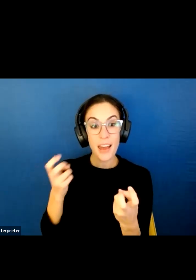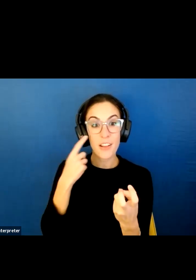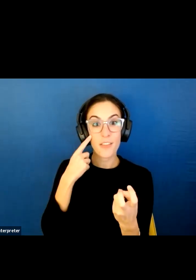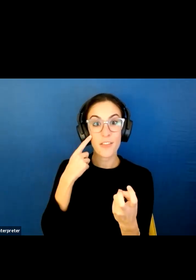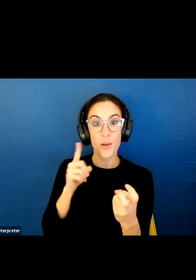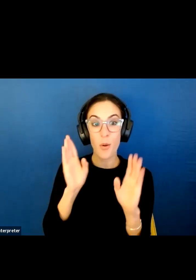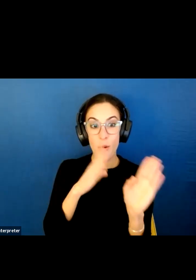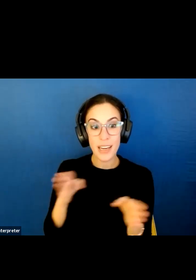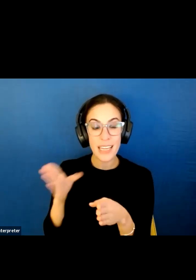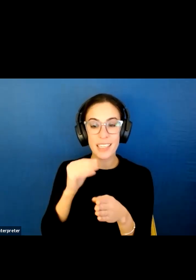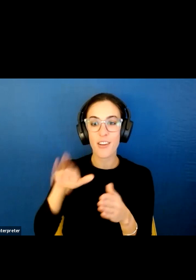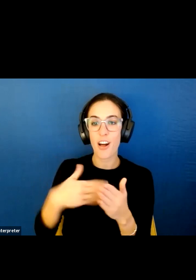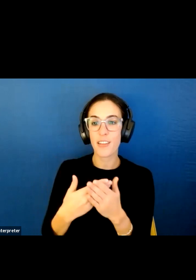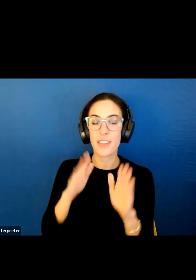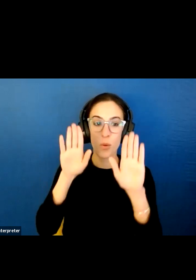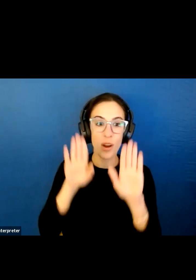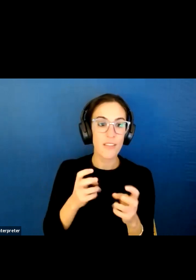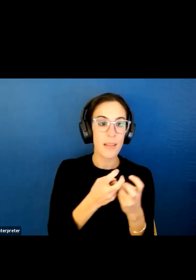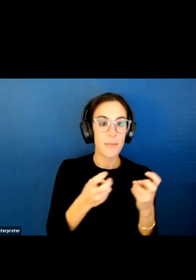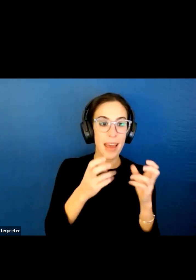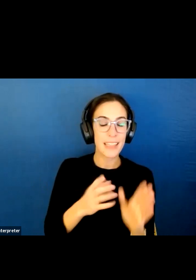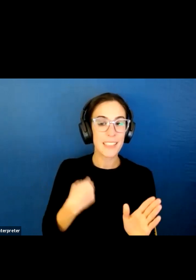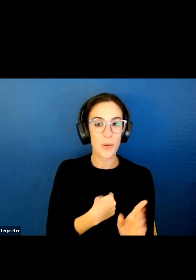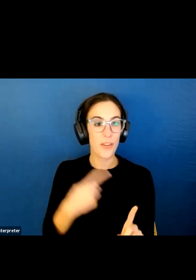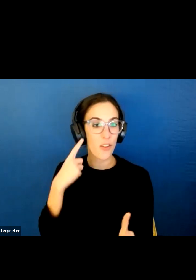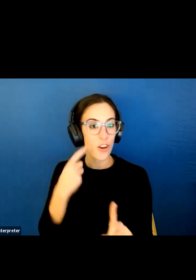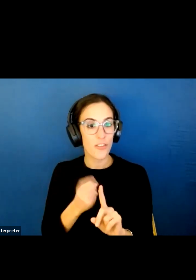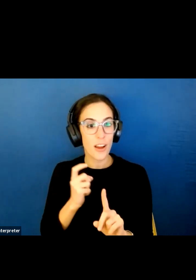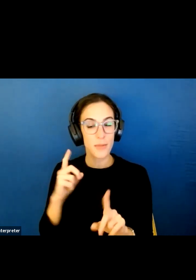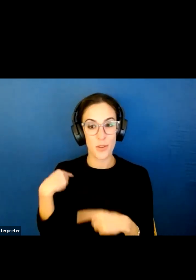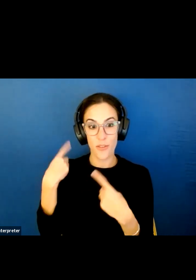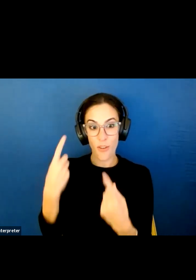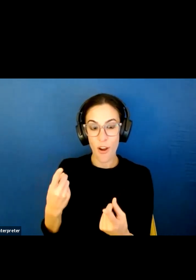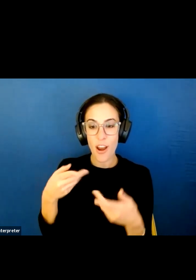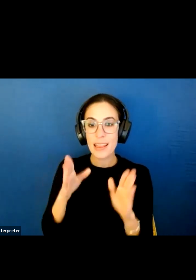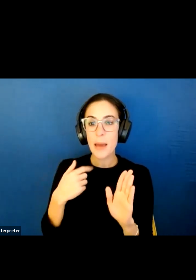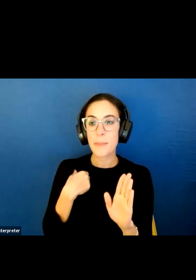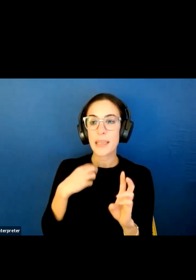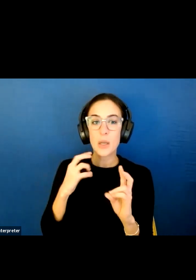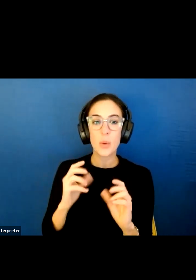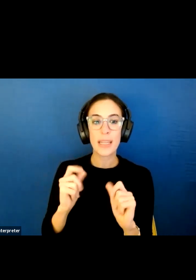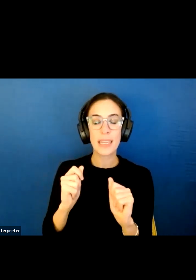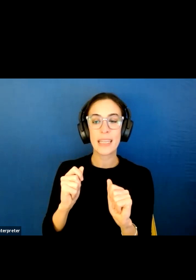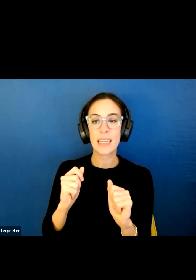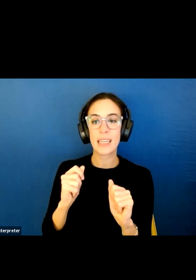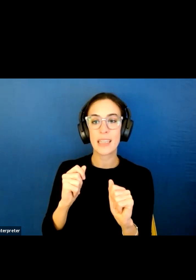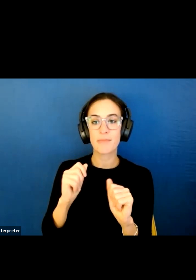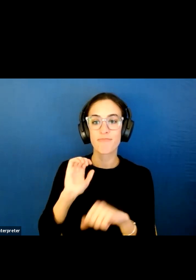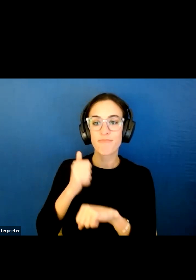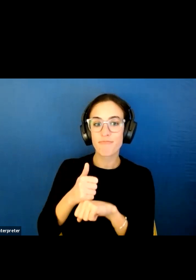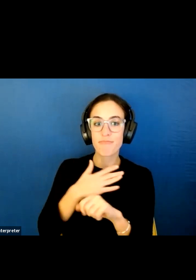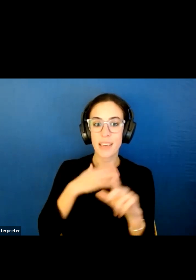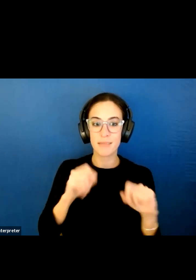wonderful panelists that we've heard from so far. Let me quickly get my screen going for